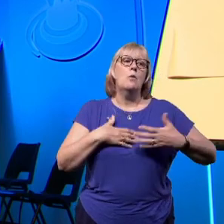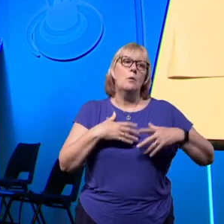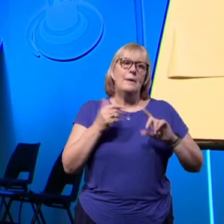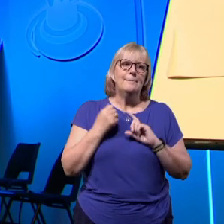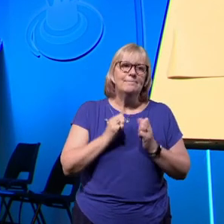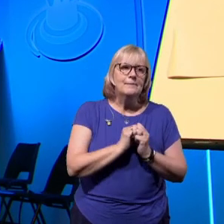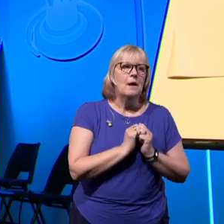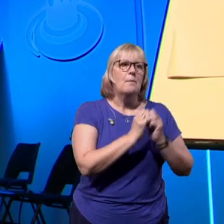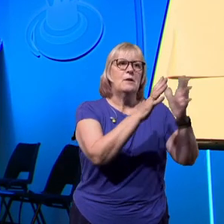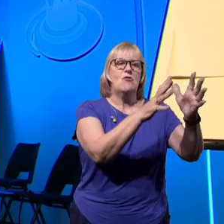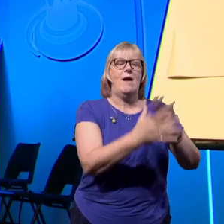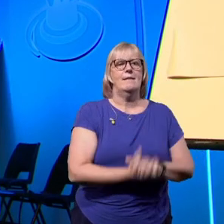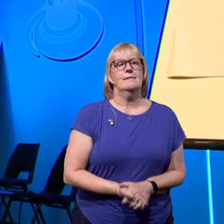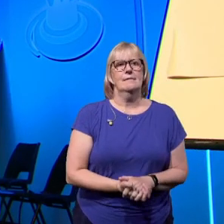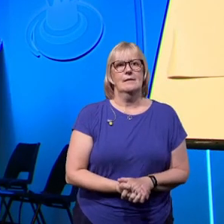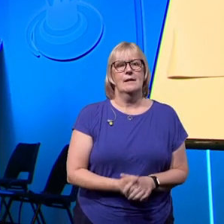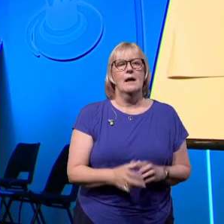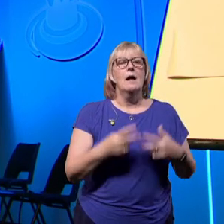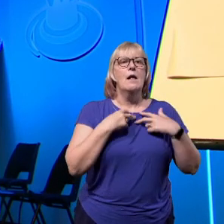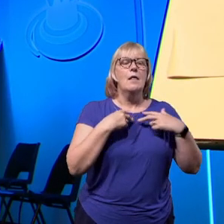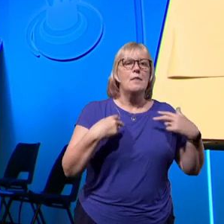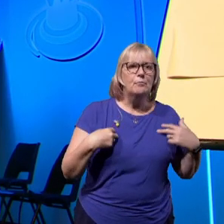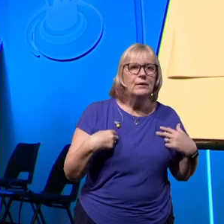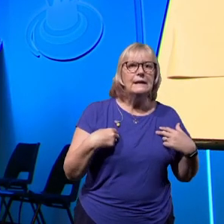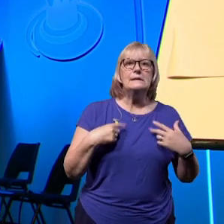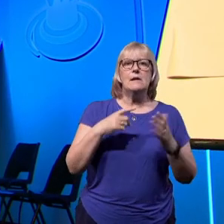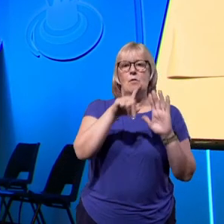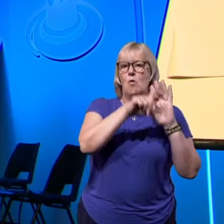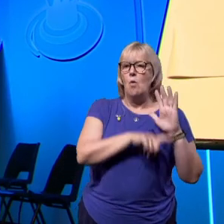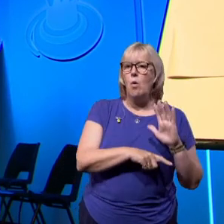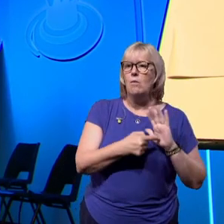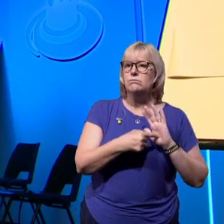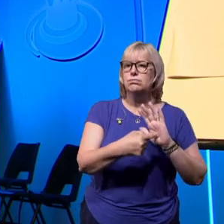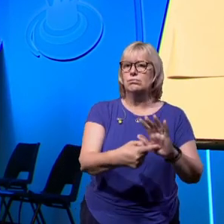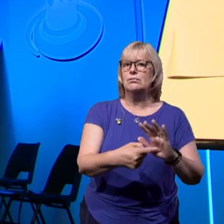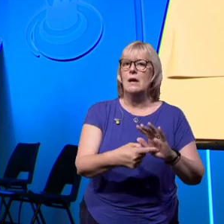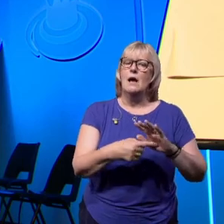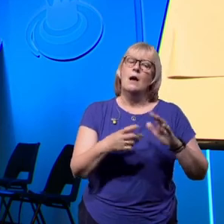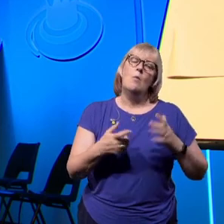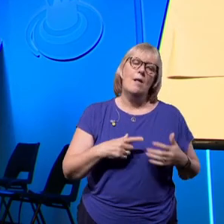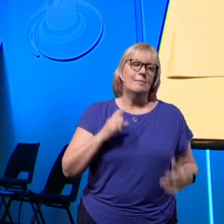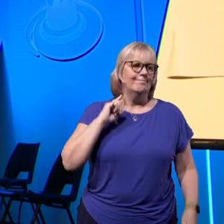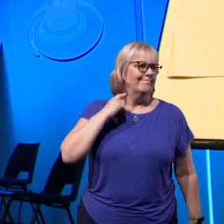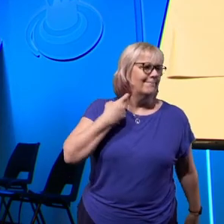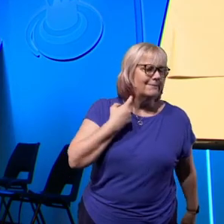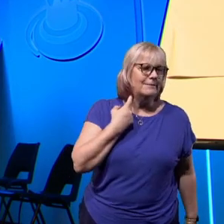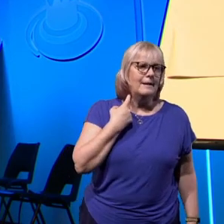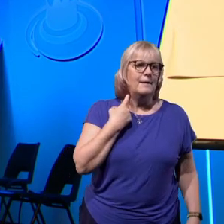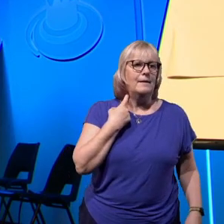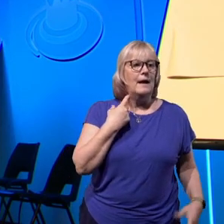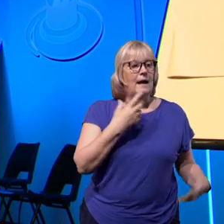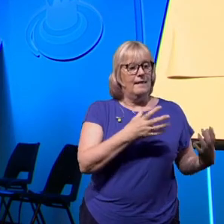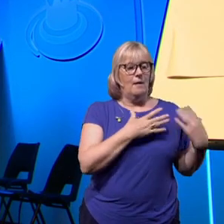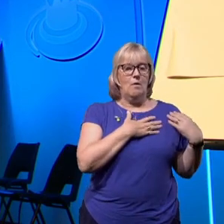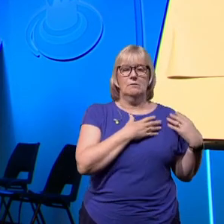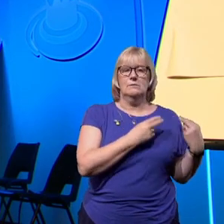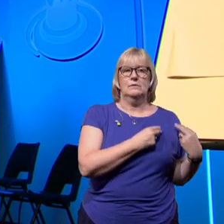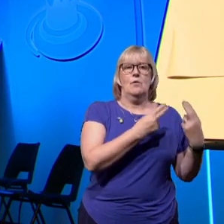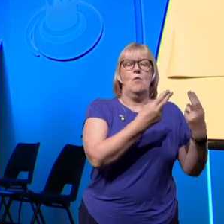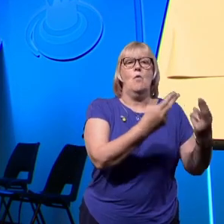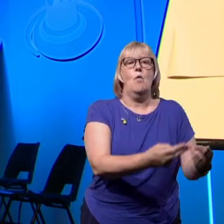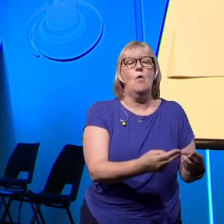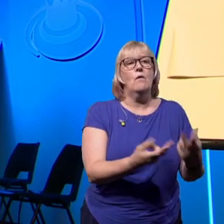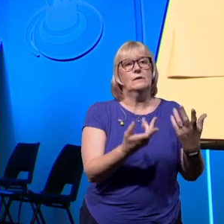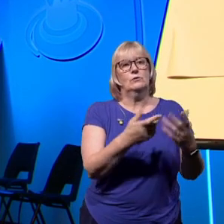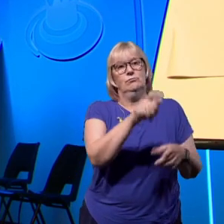law. They will condemn him to death and hand him over to the Gentiles, who will mock